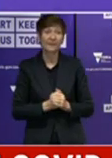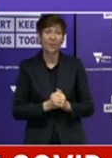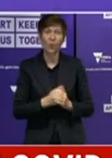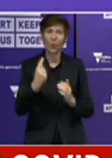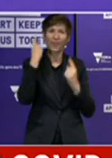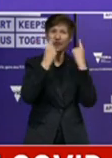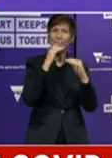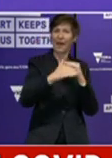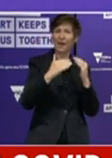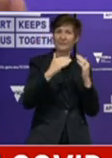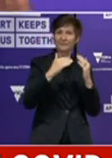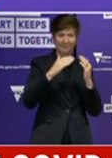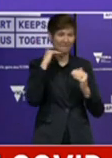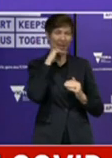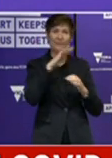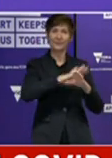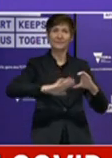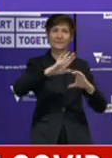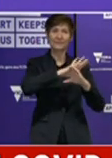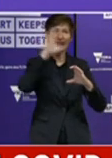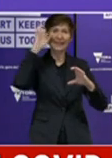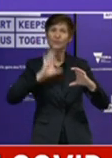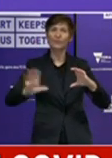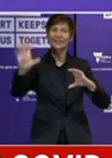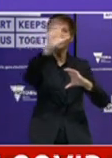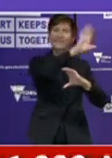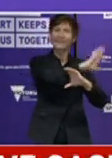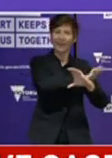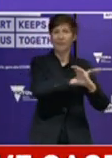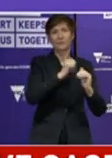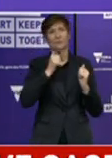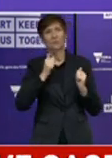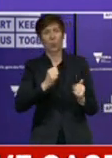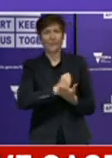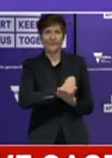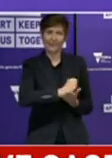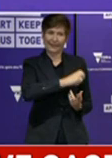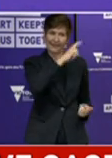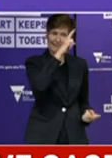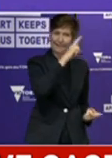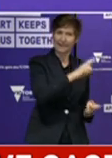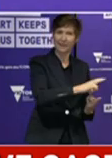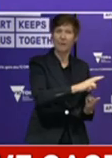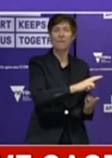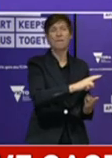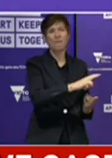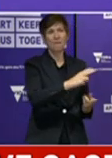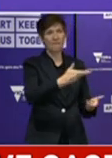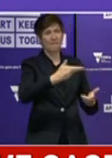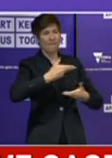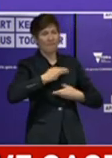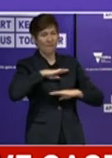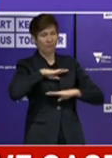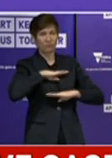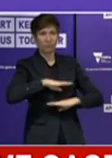terms, this strategy is working. Numbers are coming down, and as they come down, we have many more options. And by getting them to very low levels,